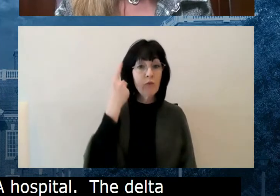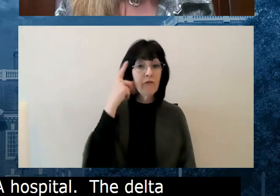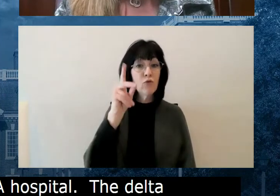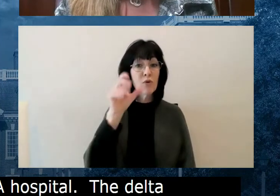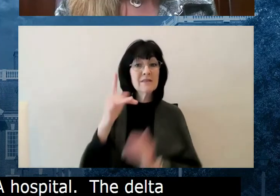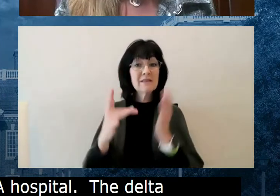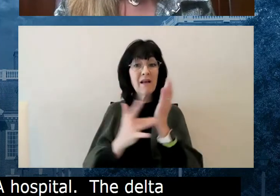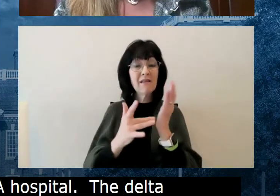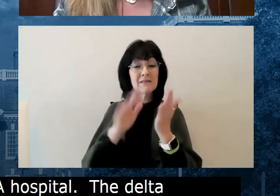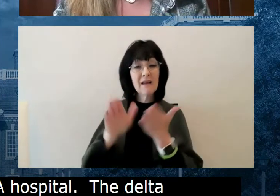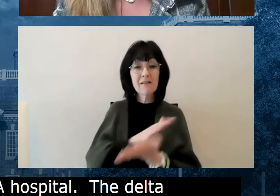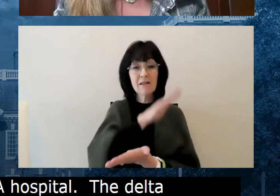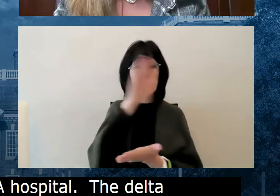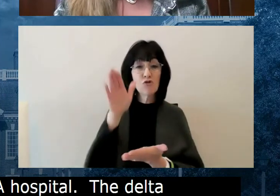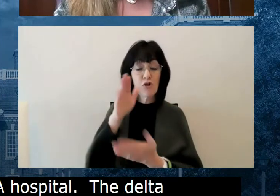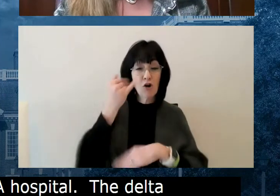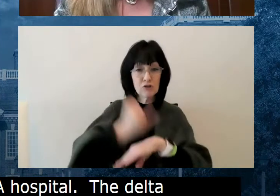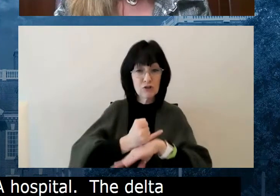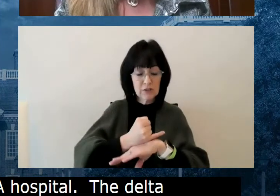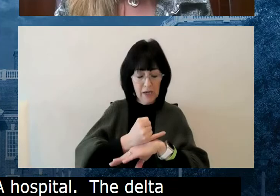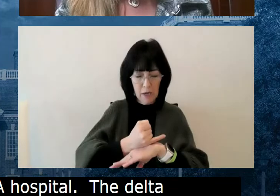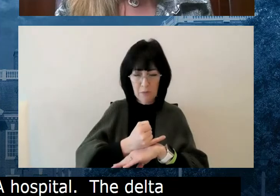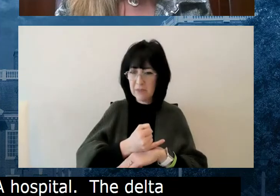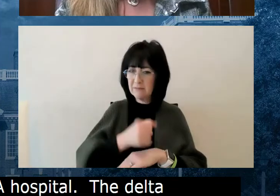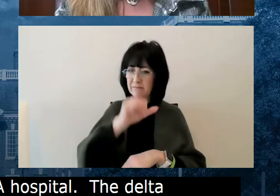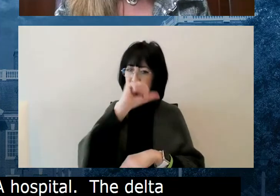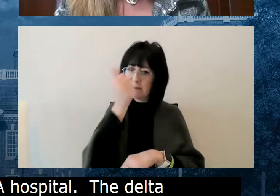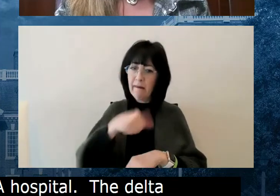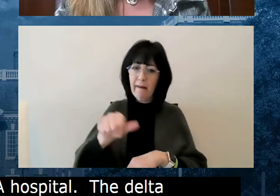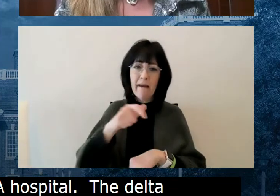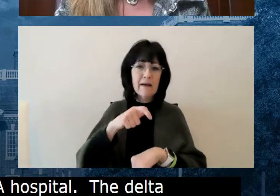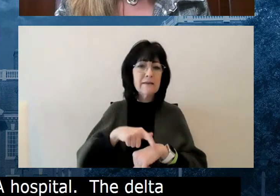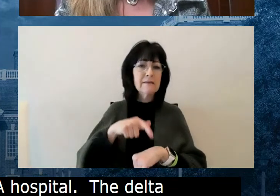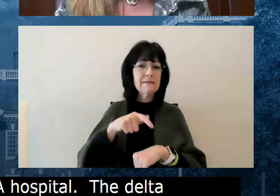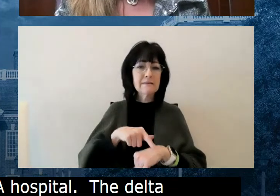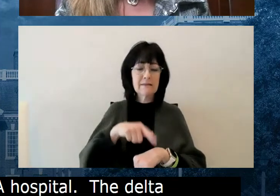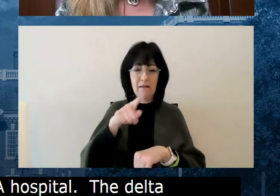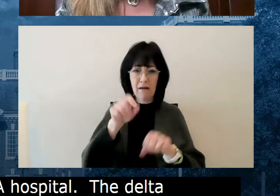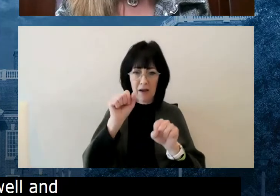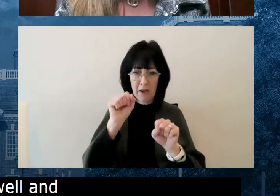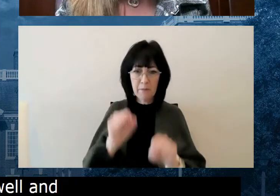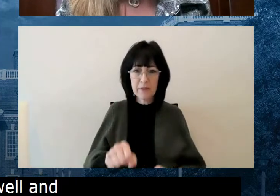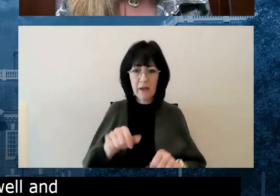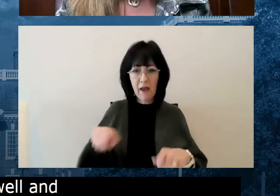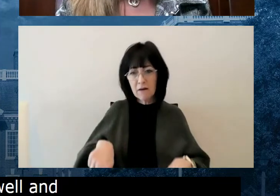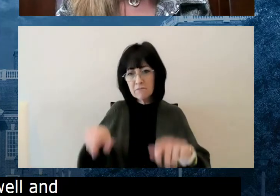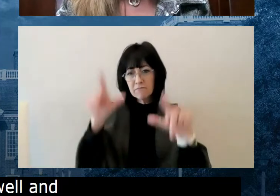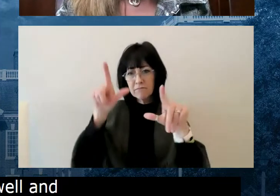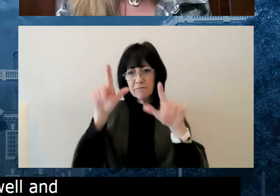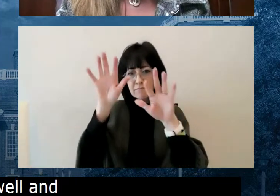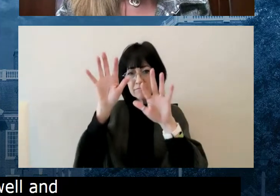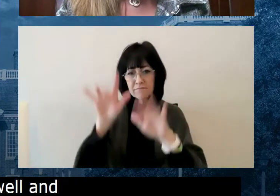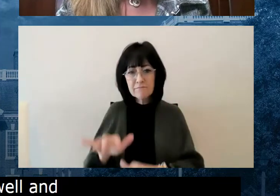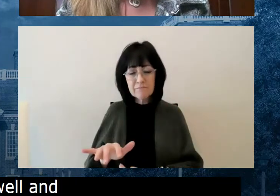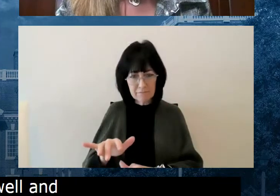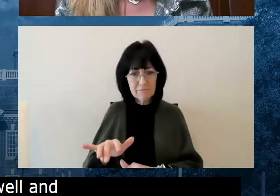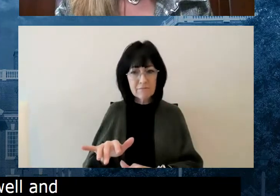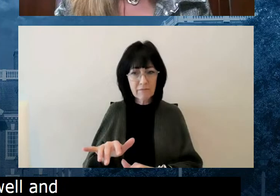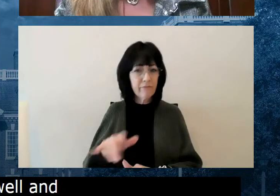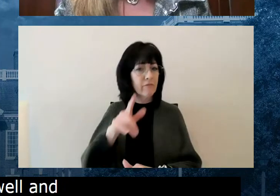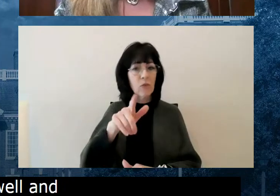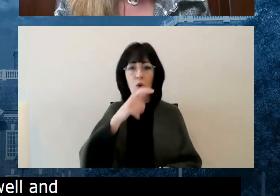and can be accessed by anyone at any time. So rather than just being given that link from being on the wait